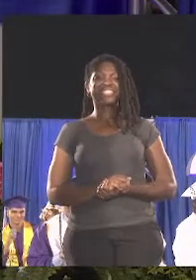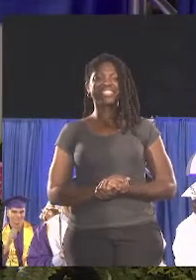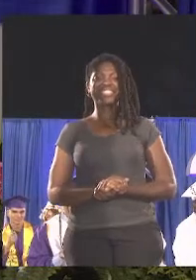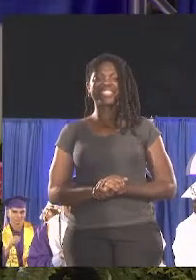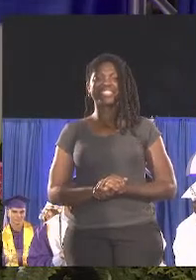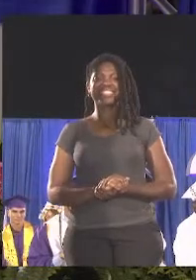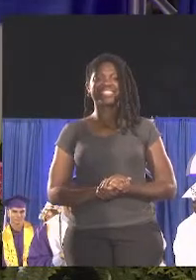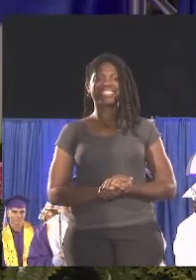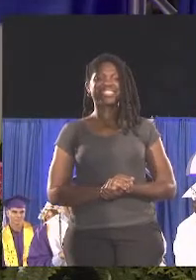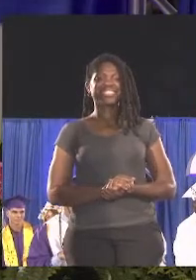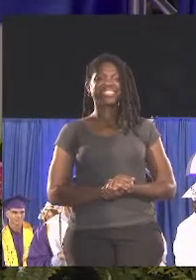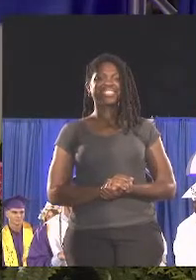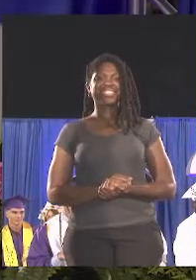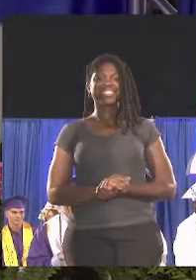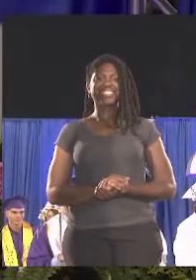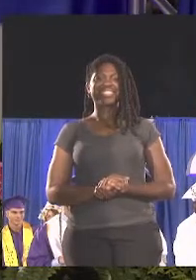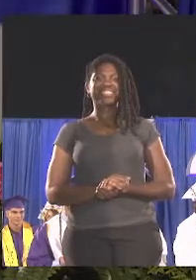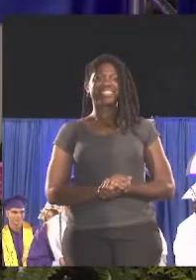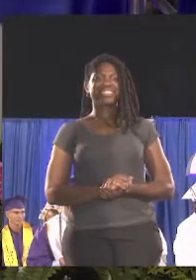What am I not?